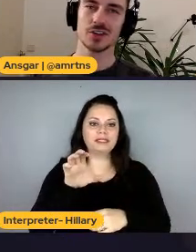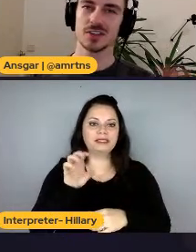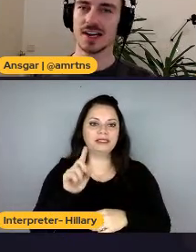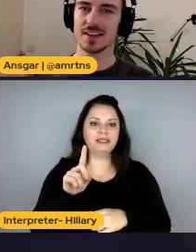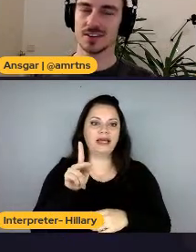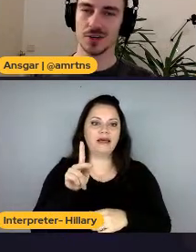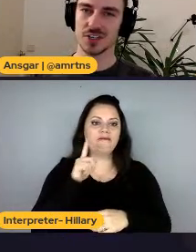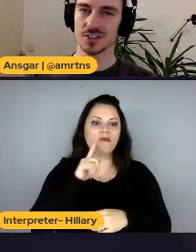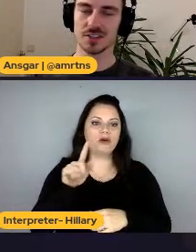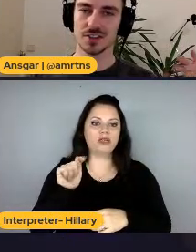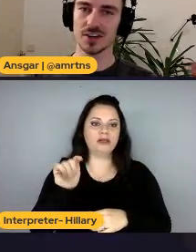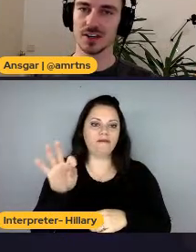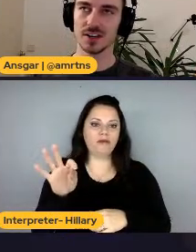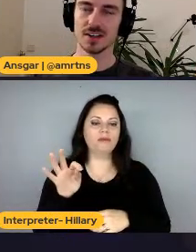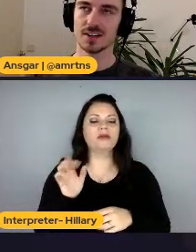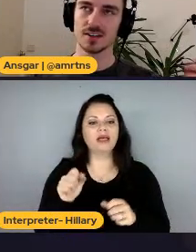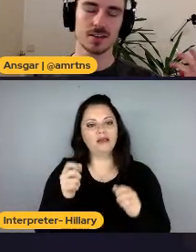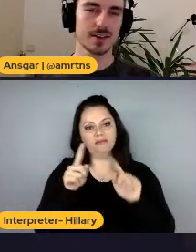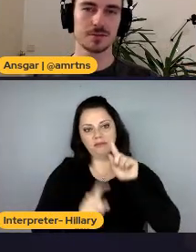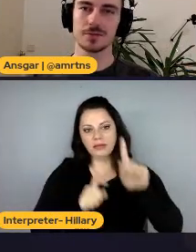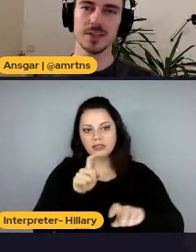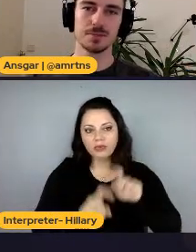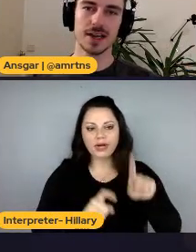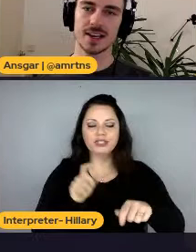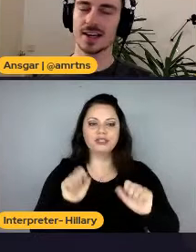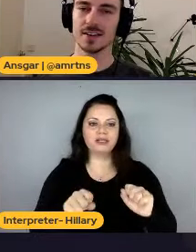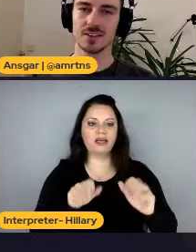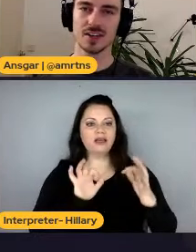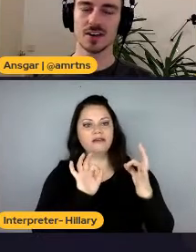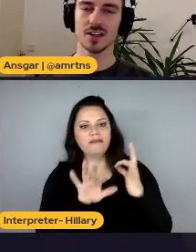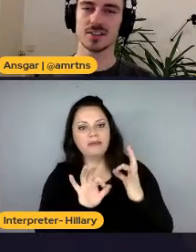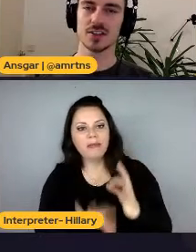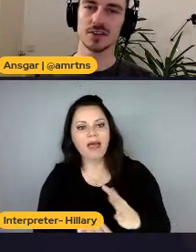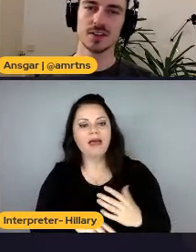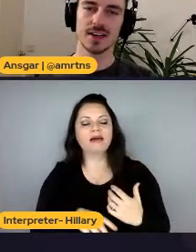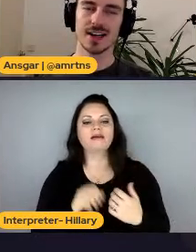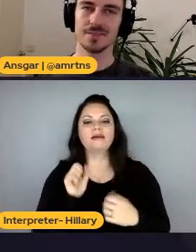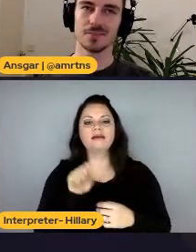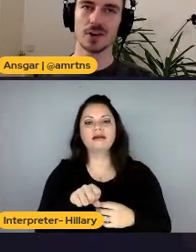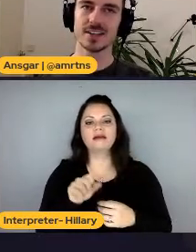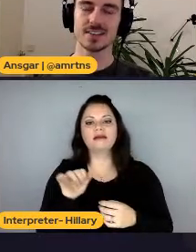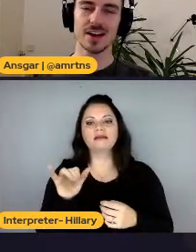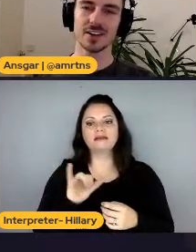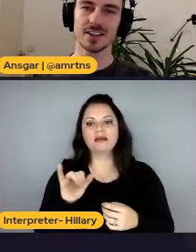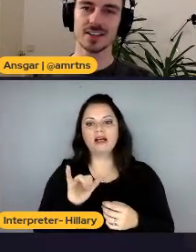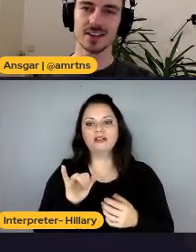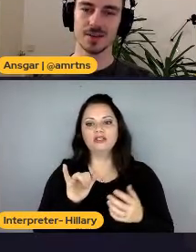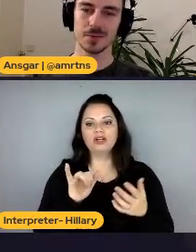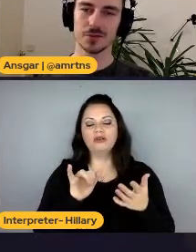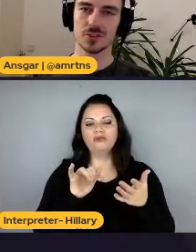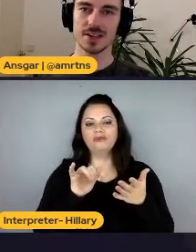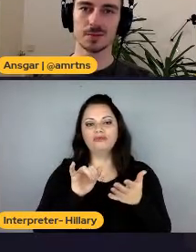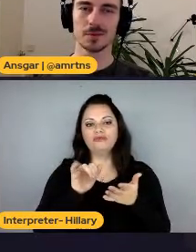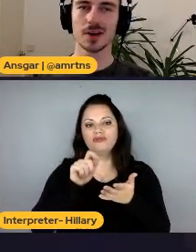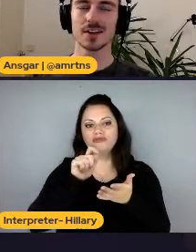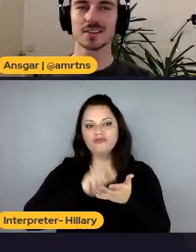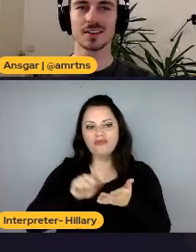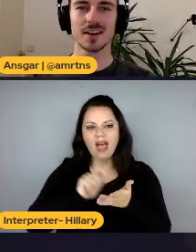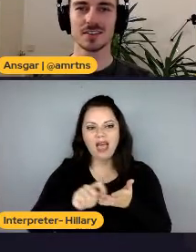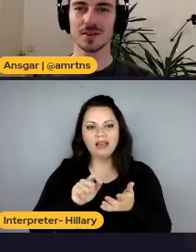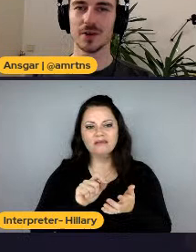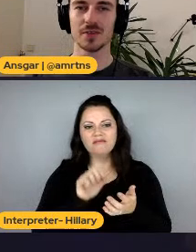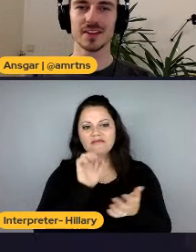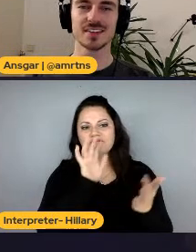where you could ask questions or give feedback, and you can also write us directly if you stumble upon